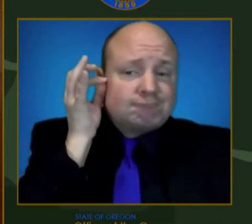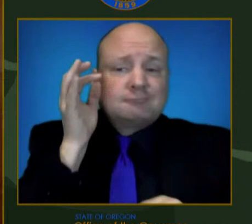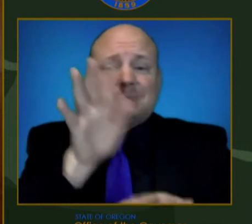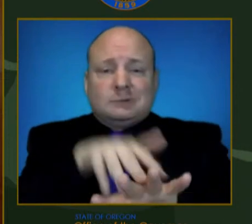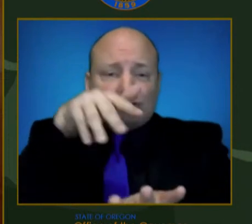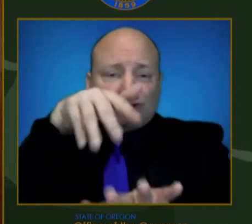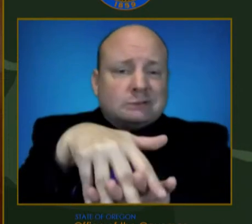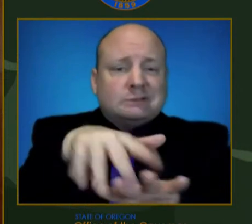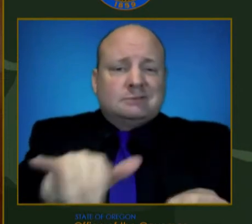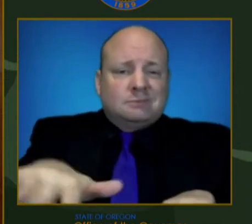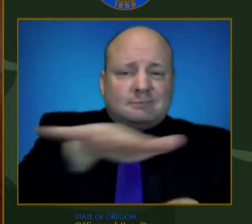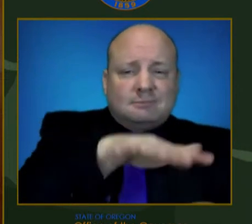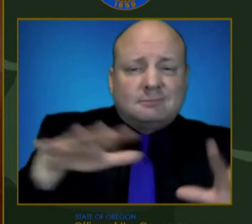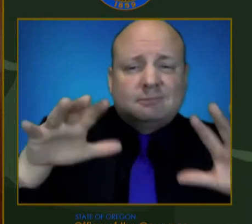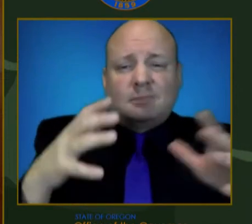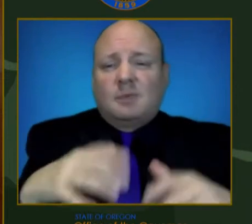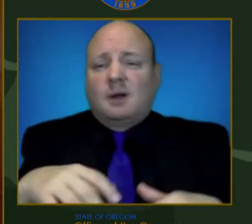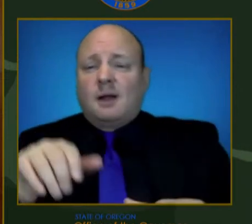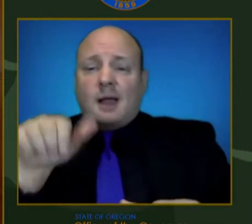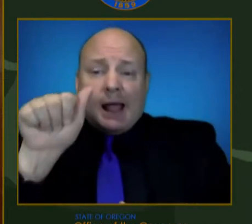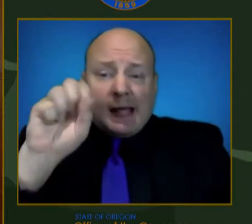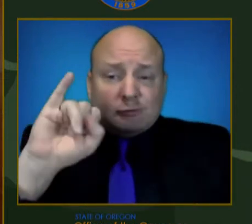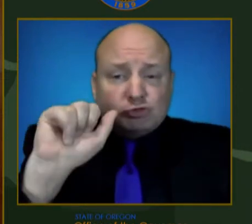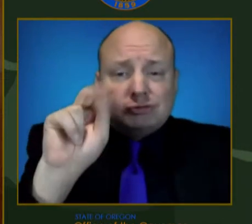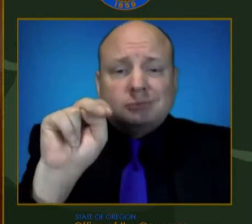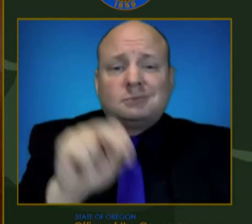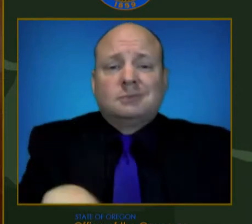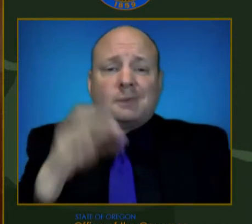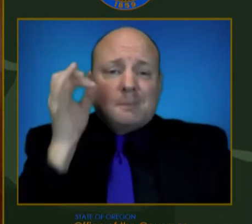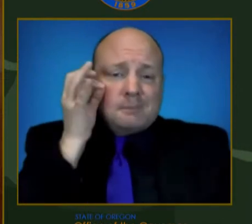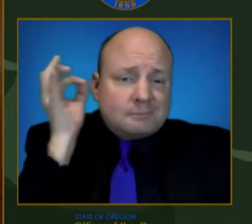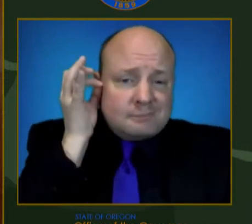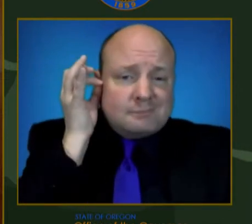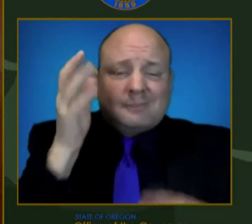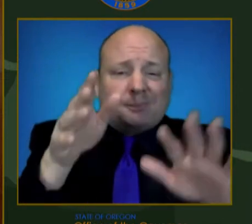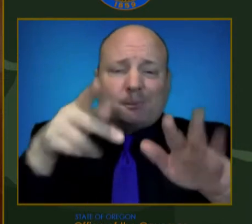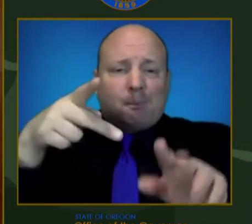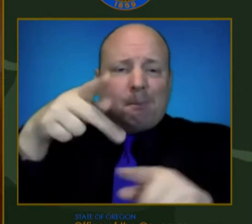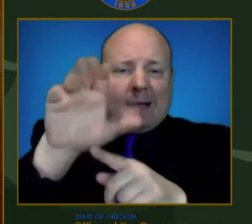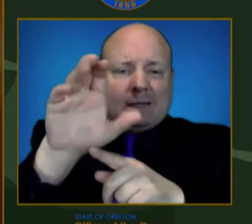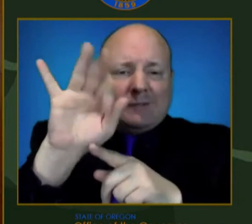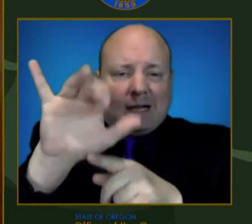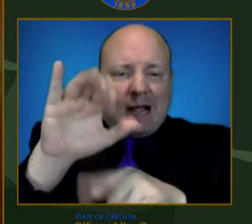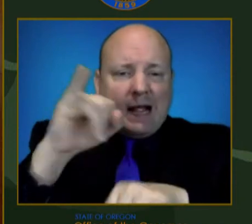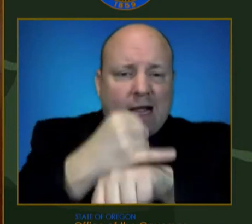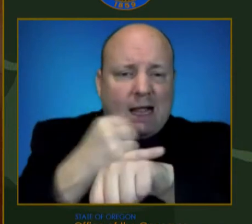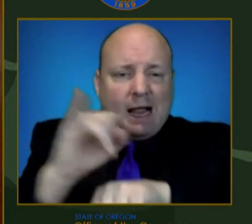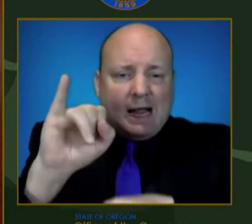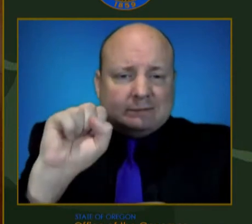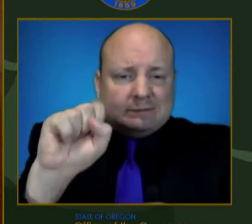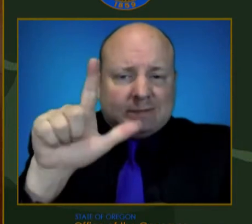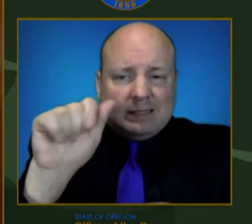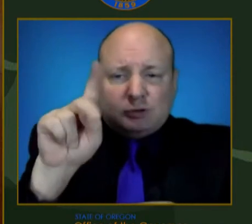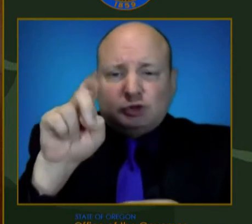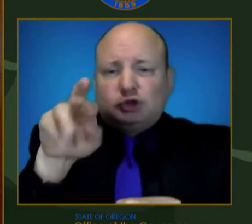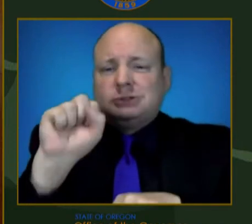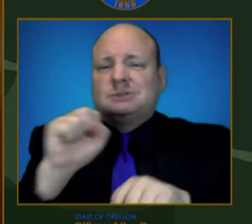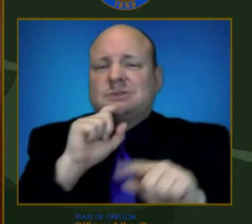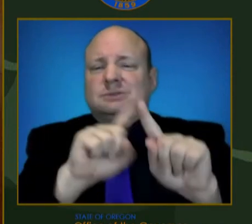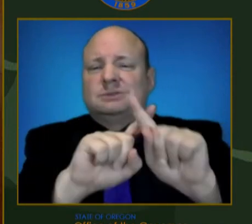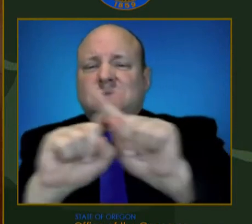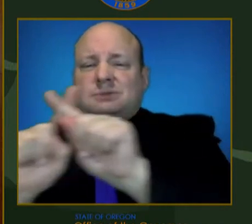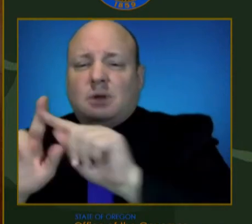Asian, Pacific Islander, tribal, and people of color, people with low incomes, and those living in